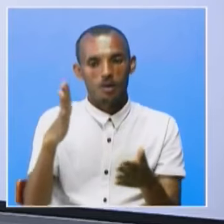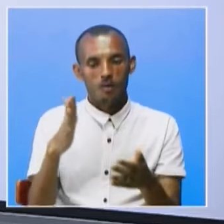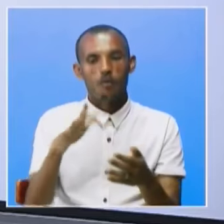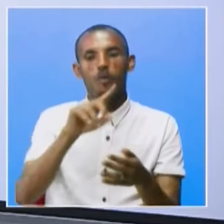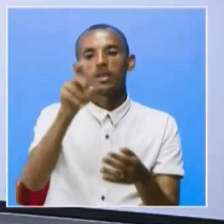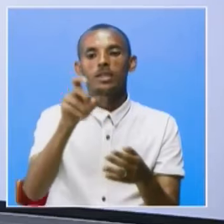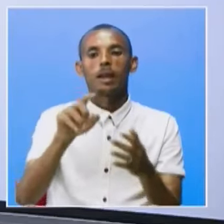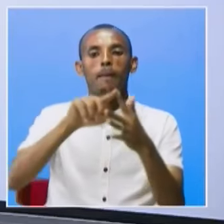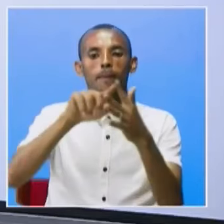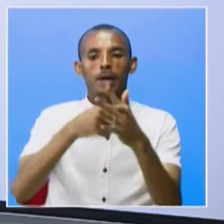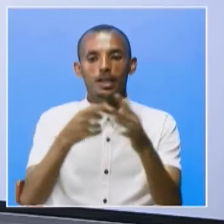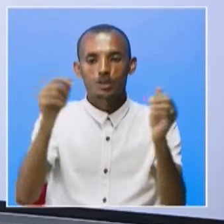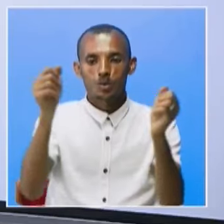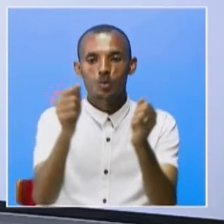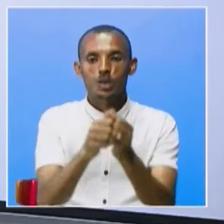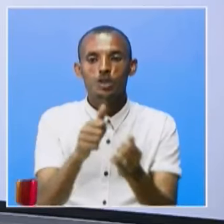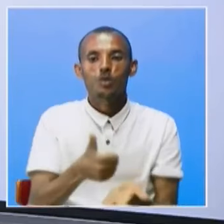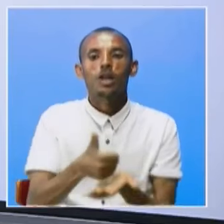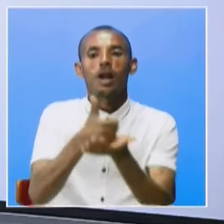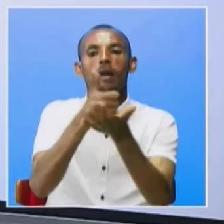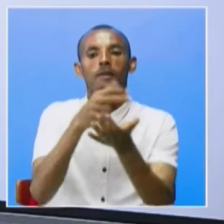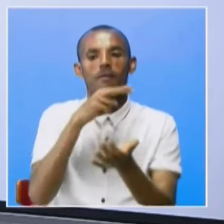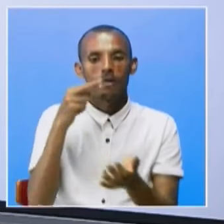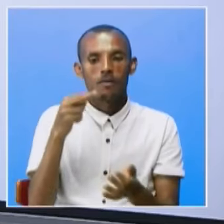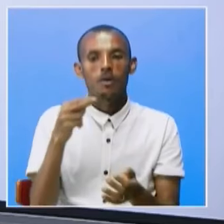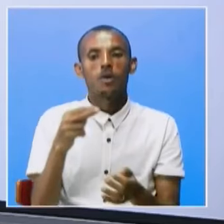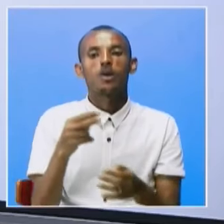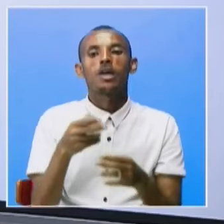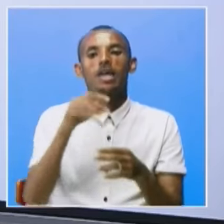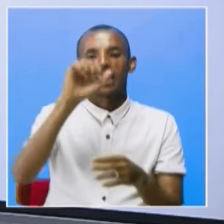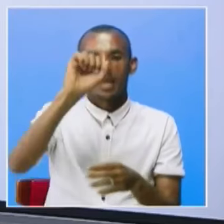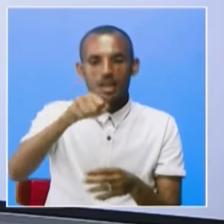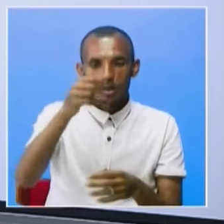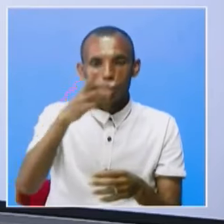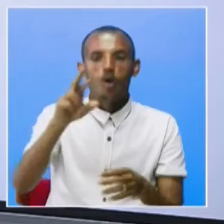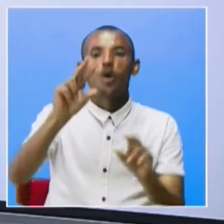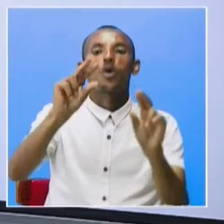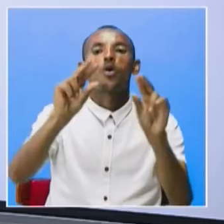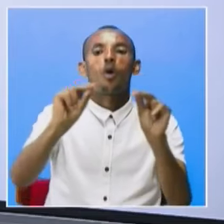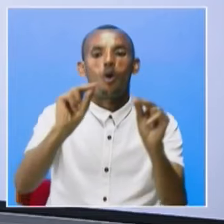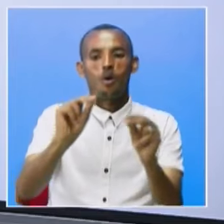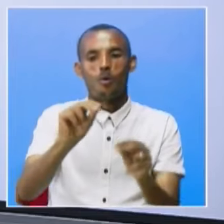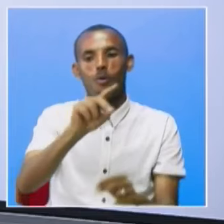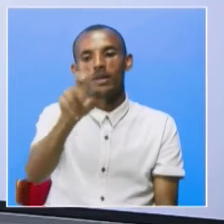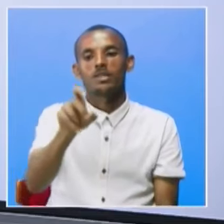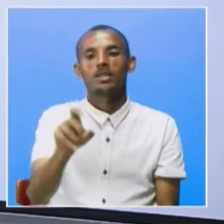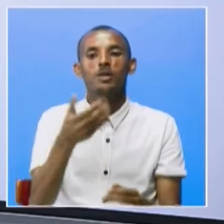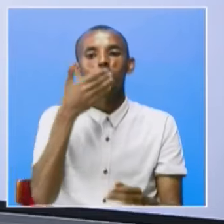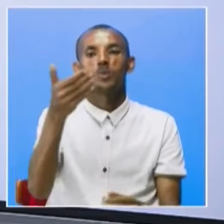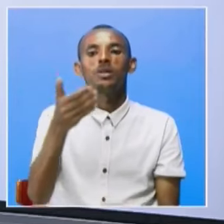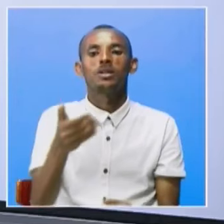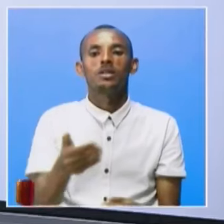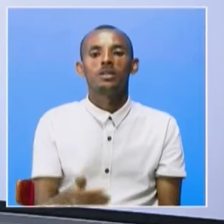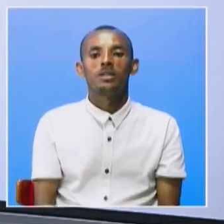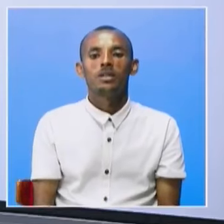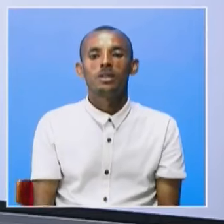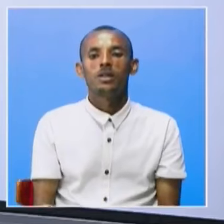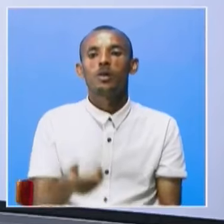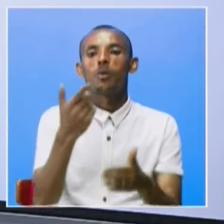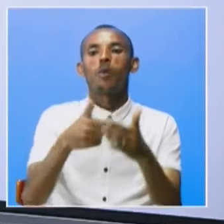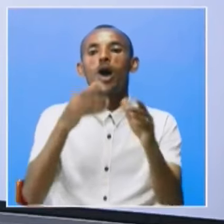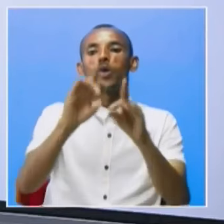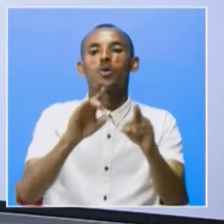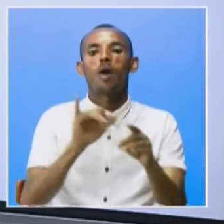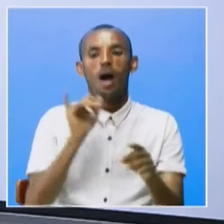that begin with auxiliaries are called yes or no questions. Okay? Good. So, what do I say